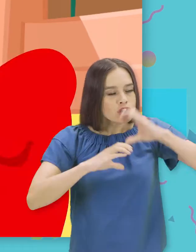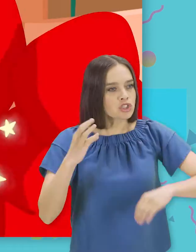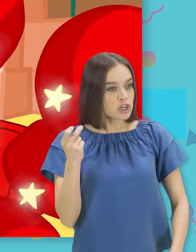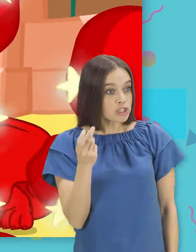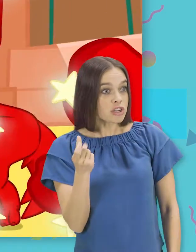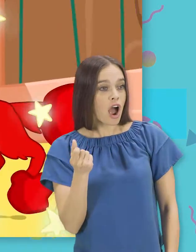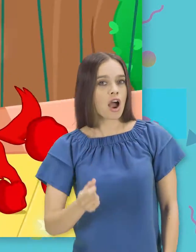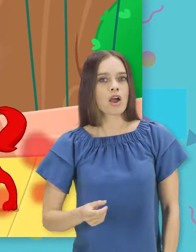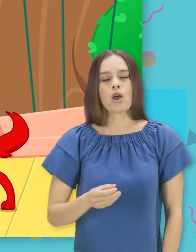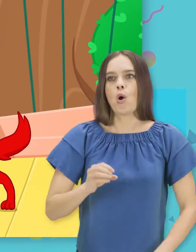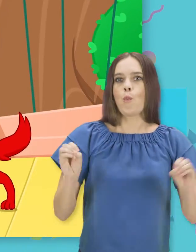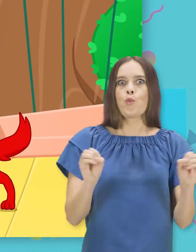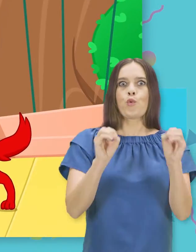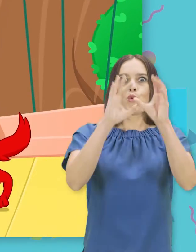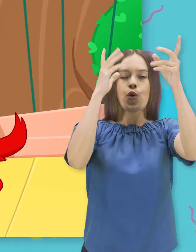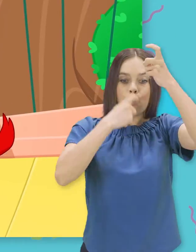dog.